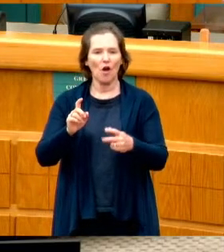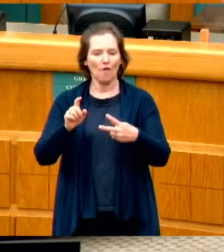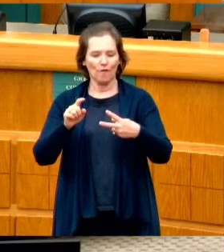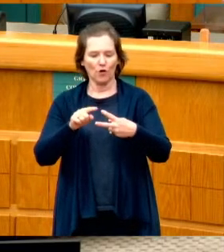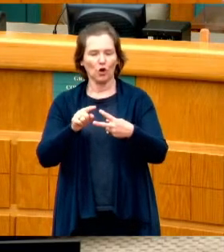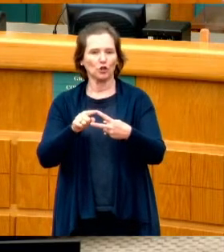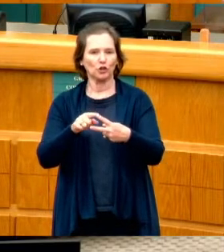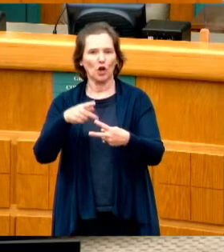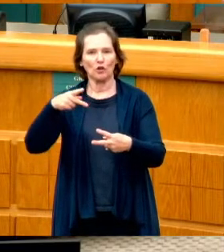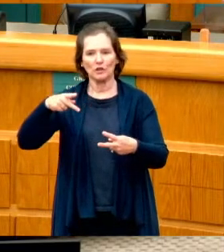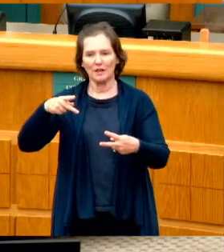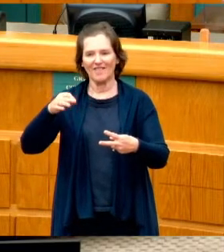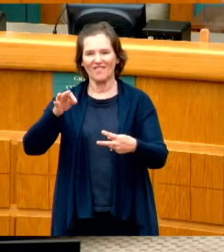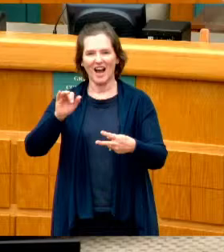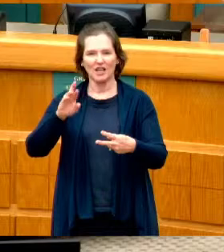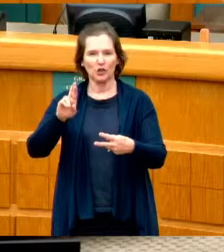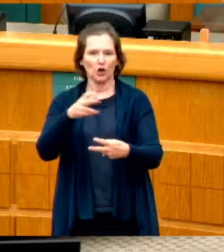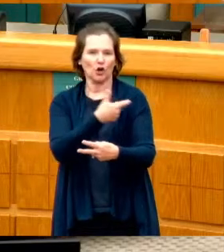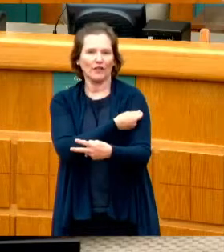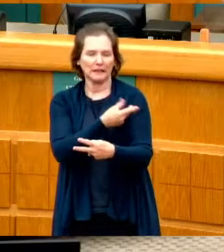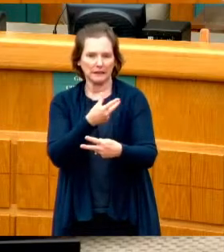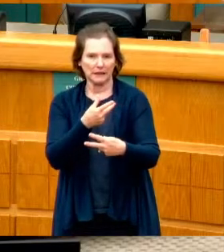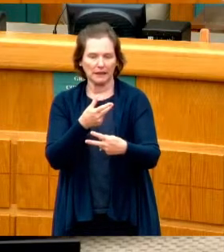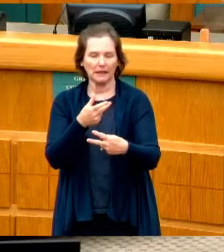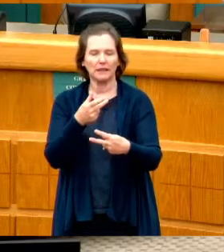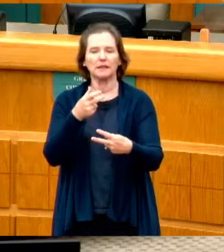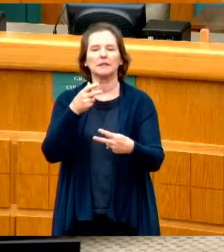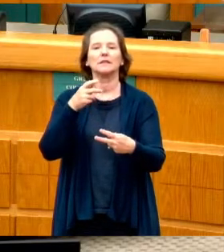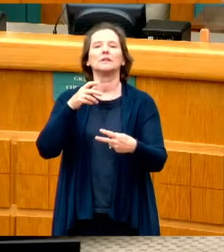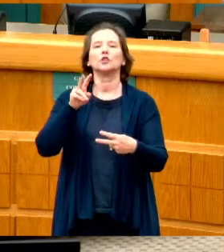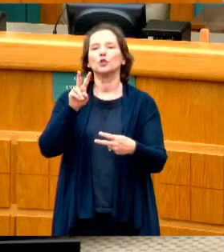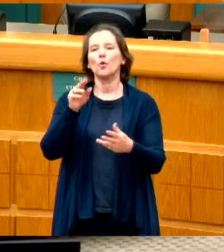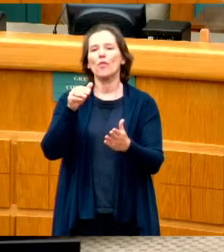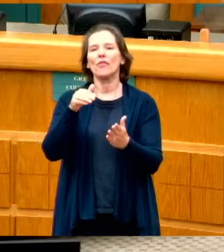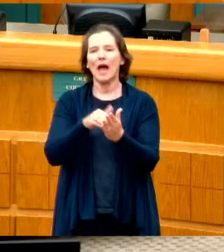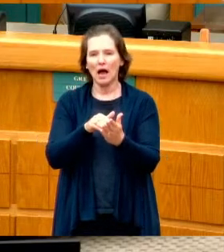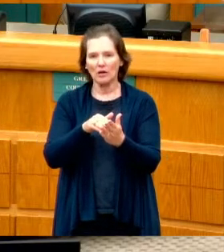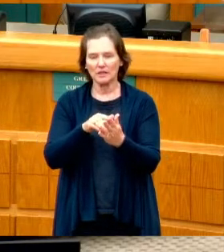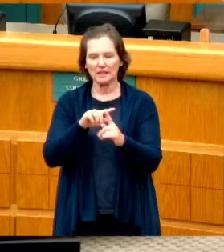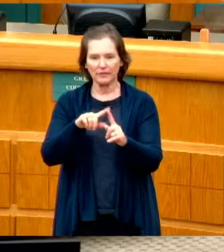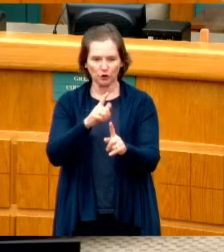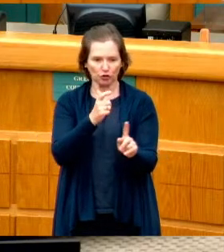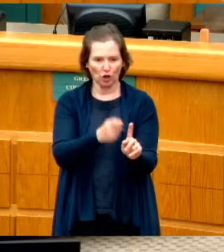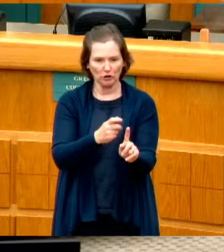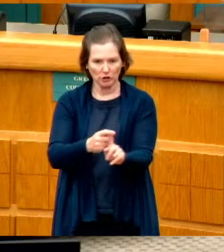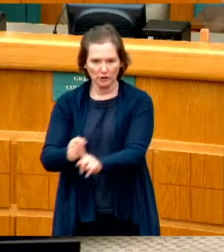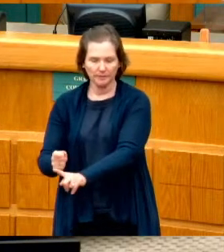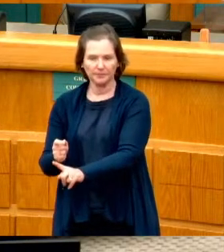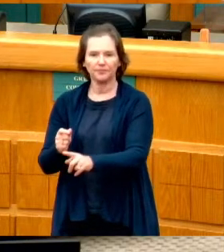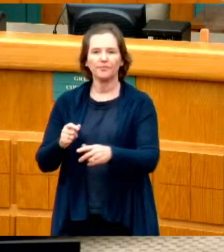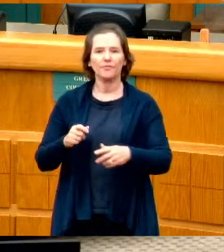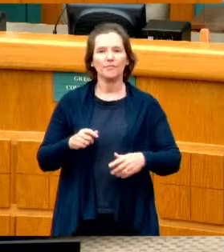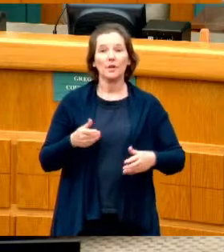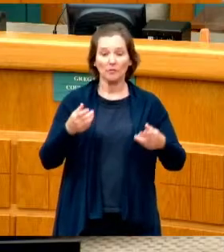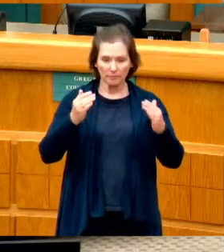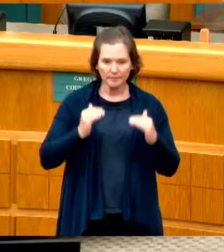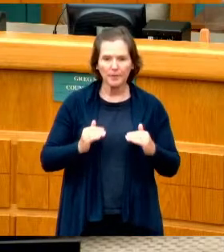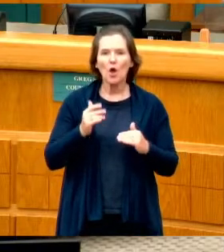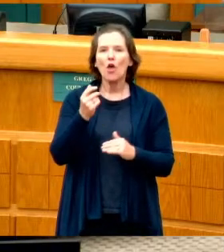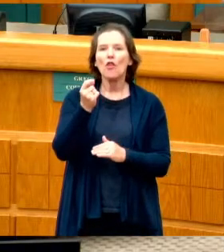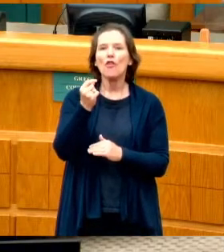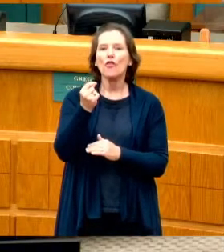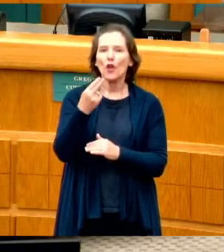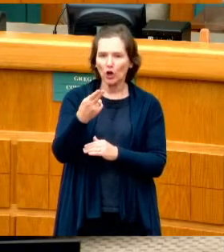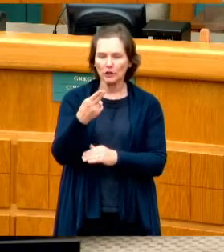vaccines at the American Bank Center to educators in our area. On Thursday, March 11th, Driscoll Children's Hospital would